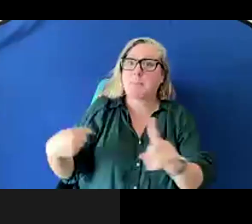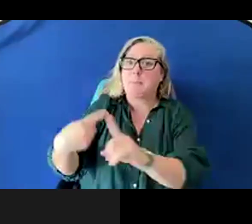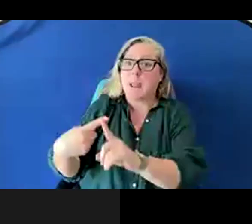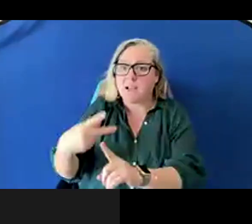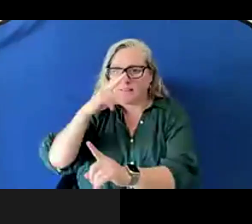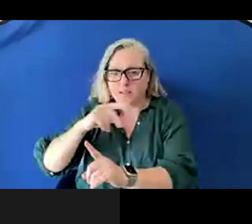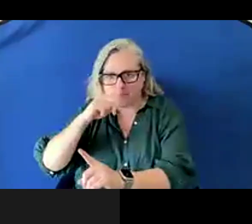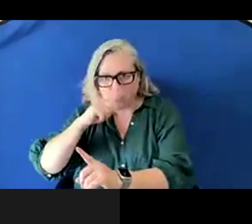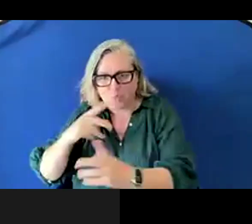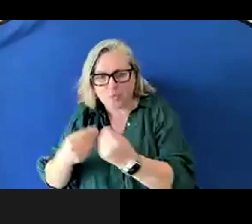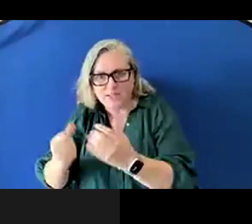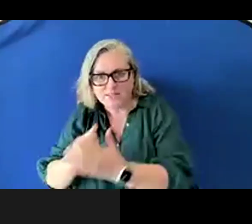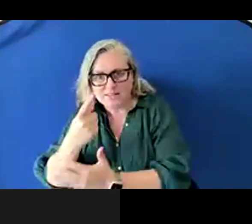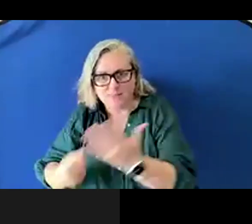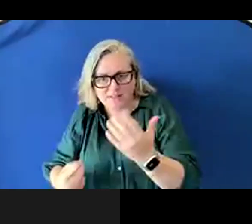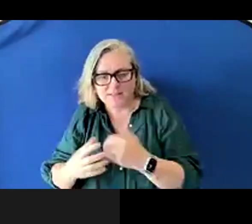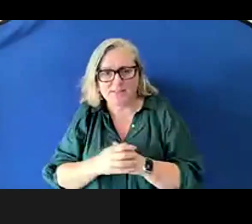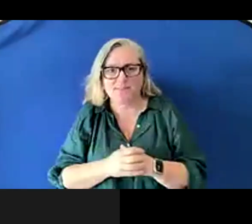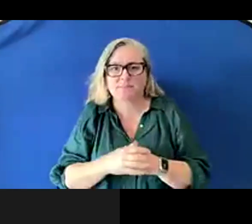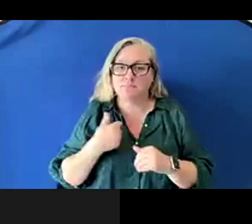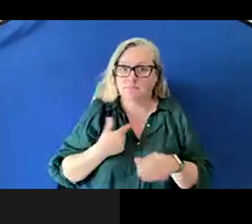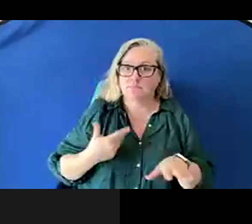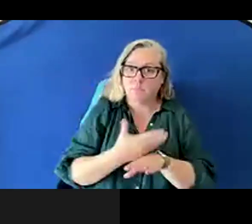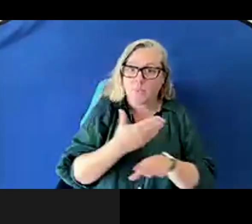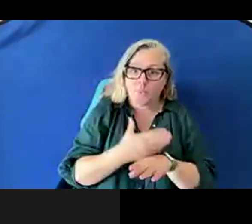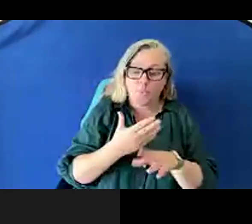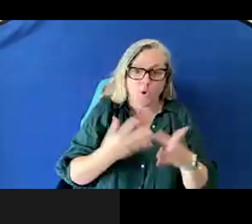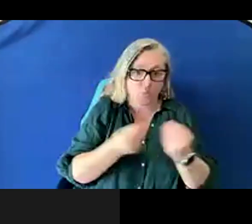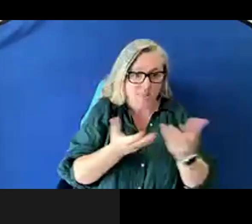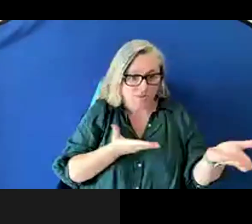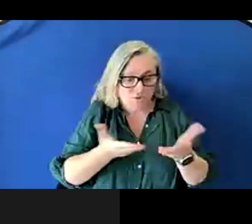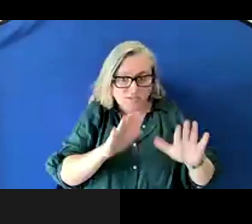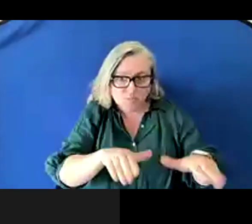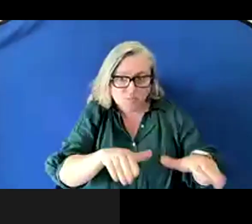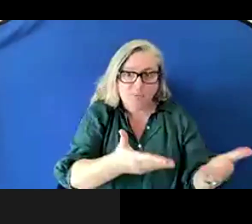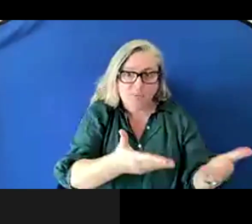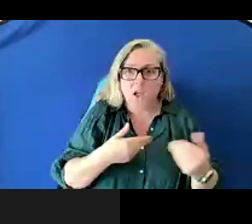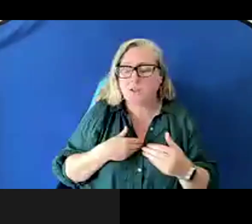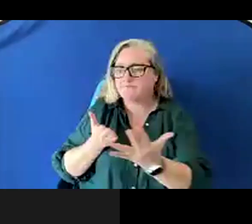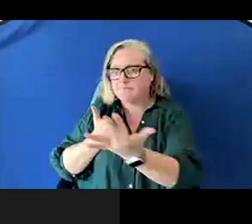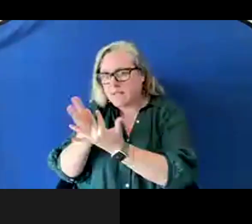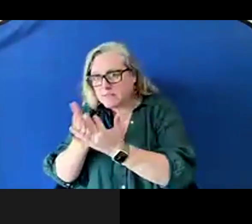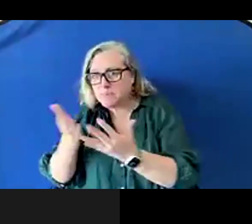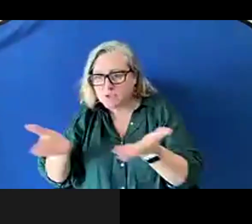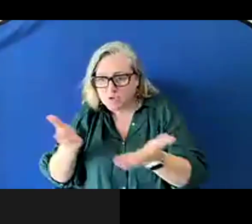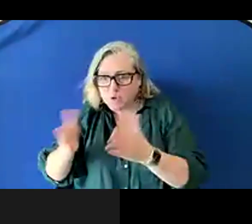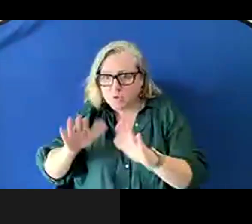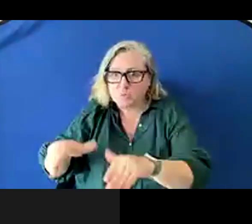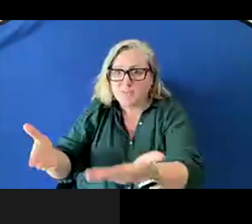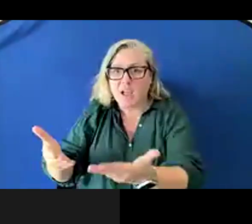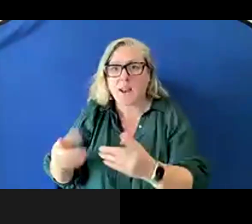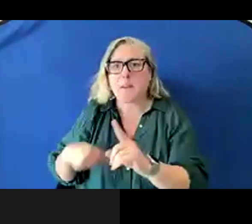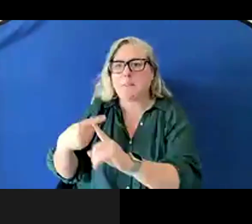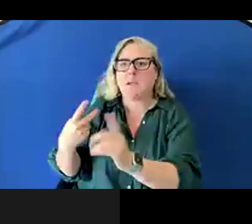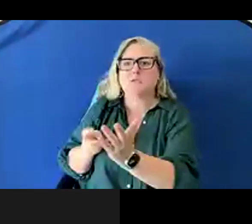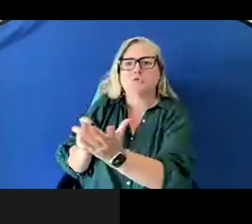disability themselves. And we also work with a range of service providers, accessibility service providers, and contractors,